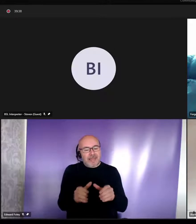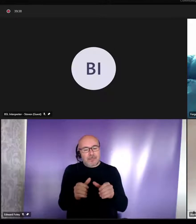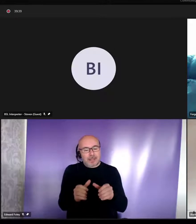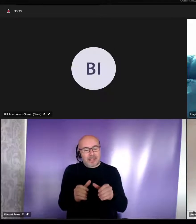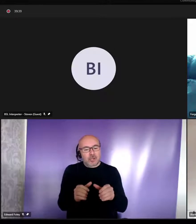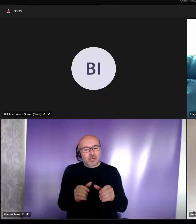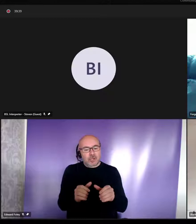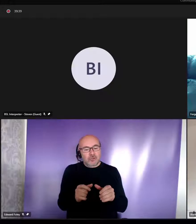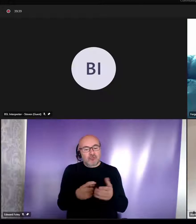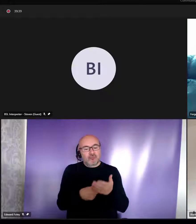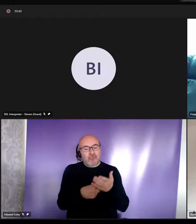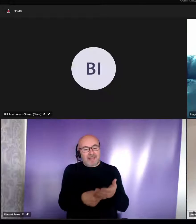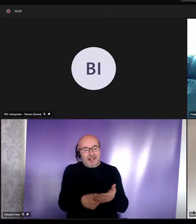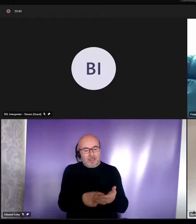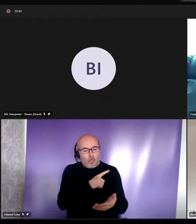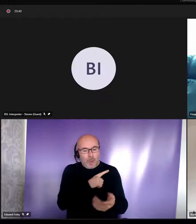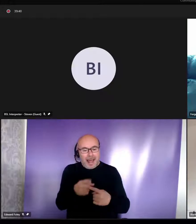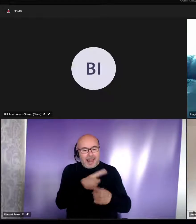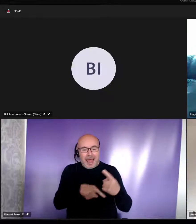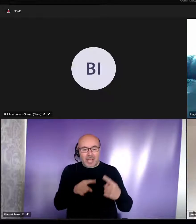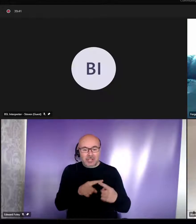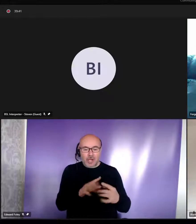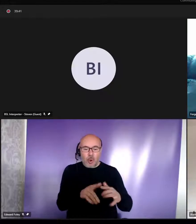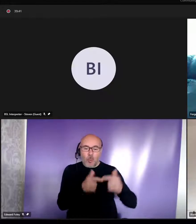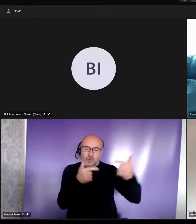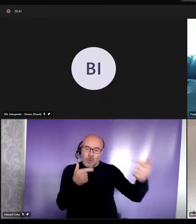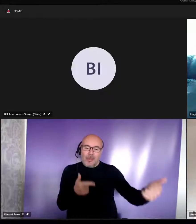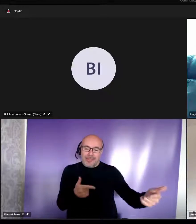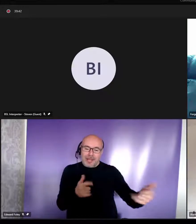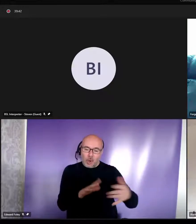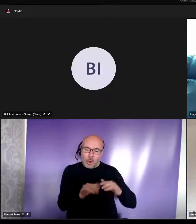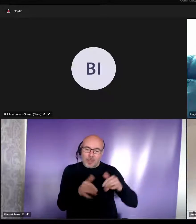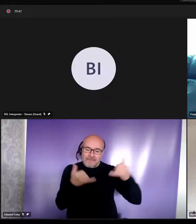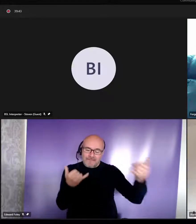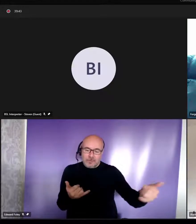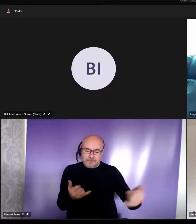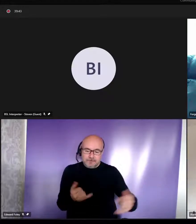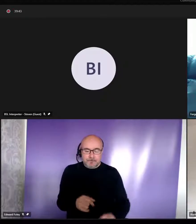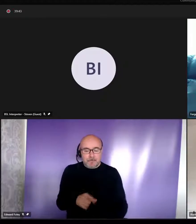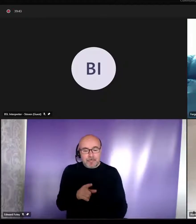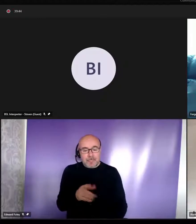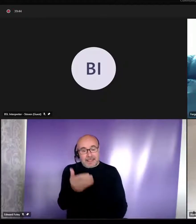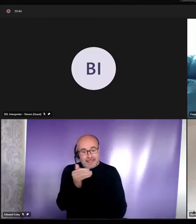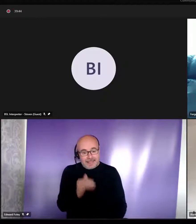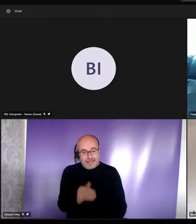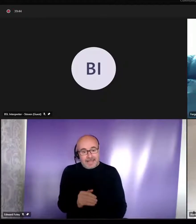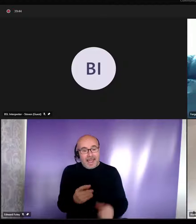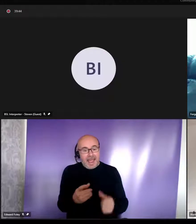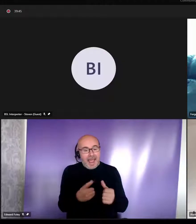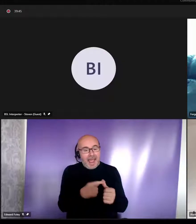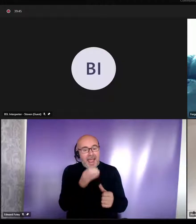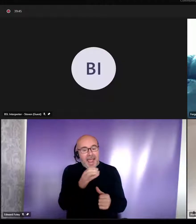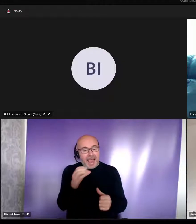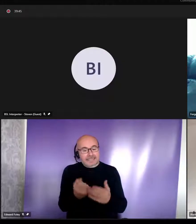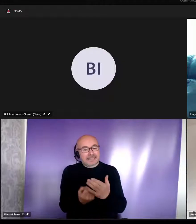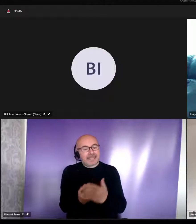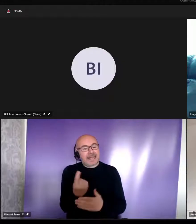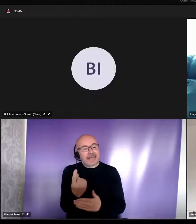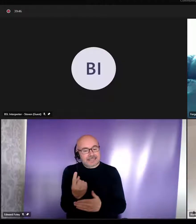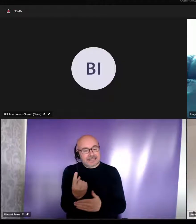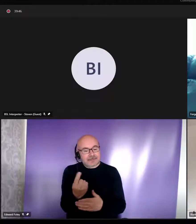phone. Section 4.3 goes on to detail the accidents and incidents, and you see that there was